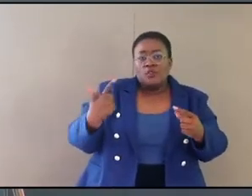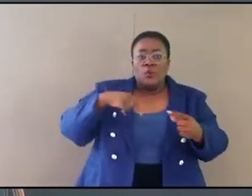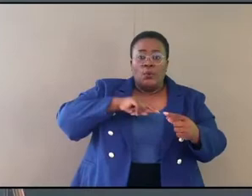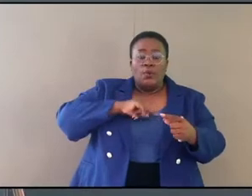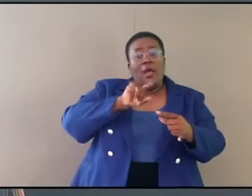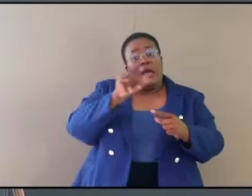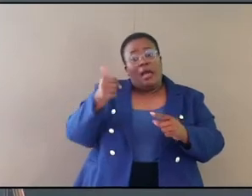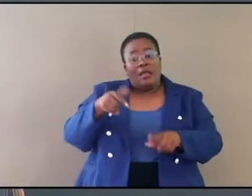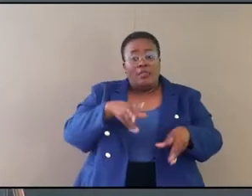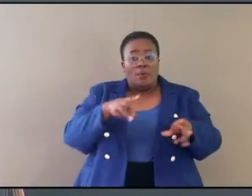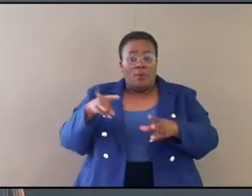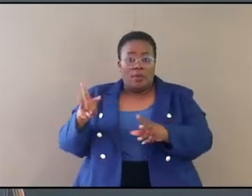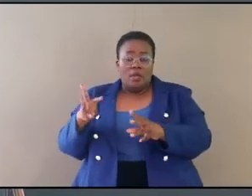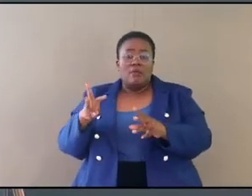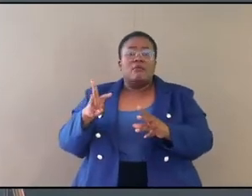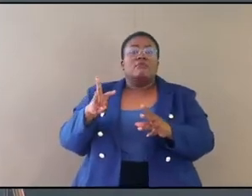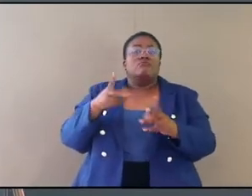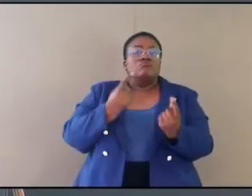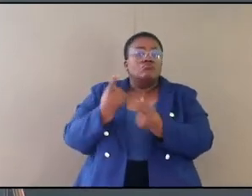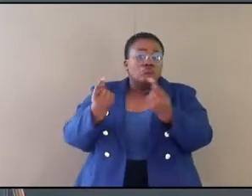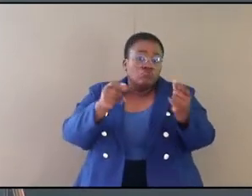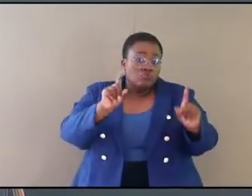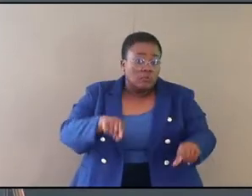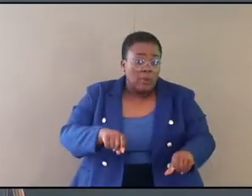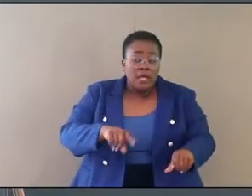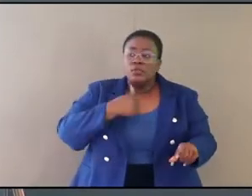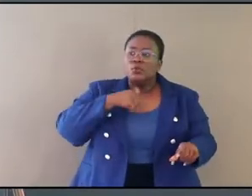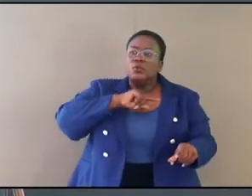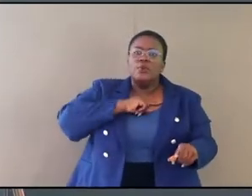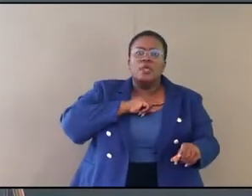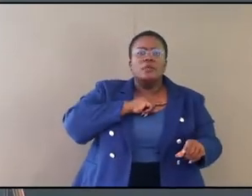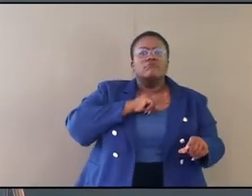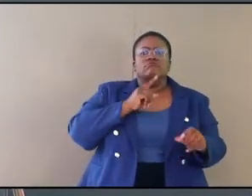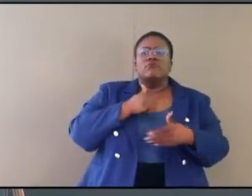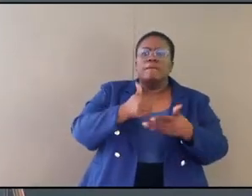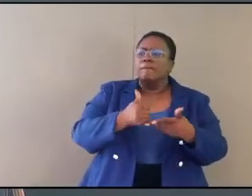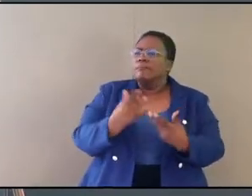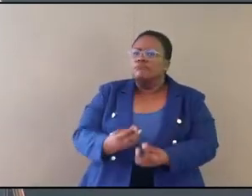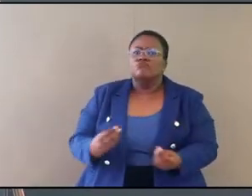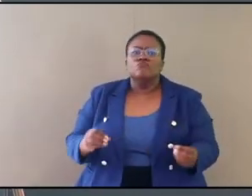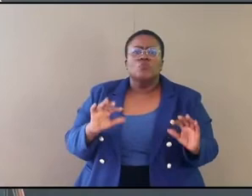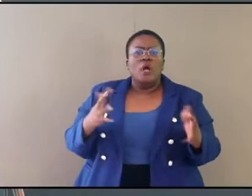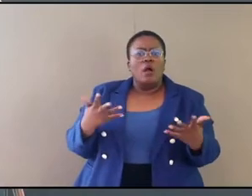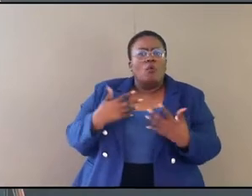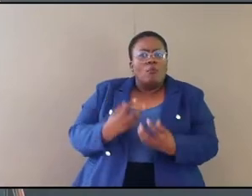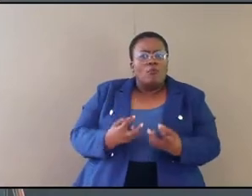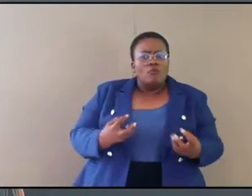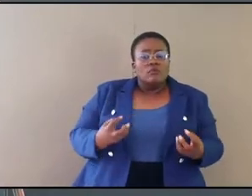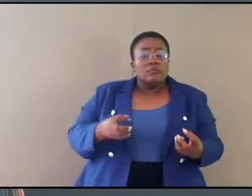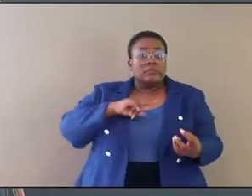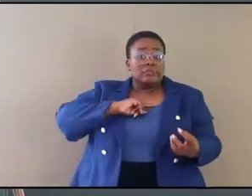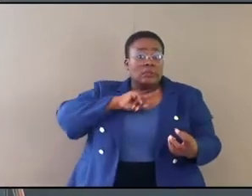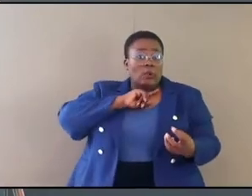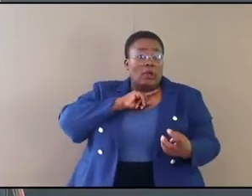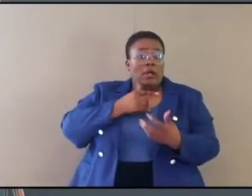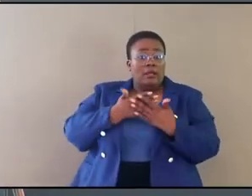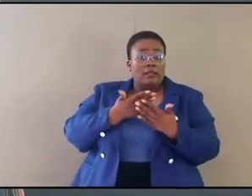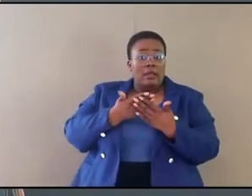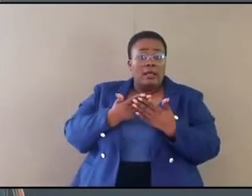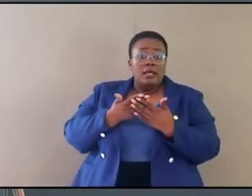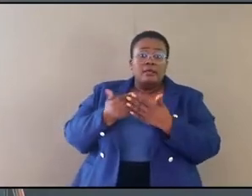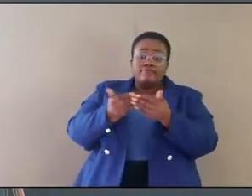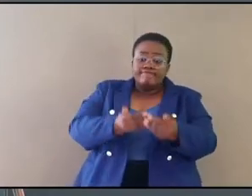other work in addition to looking at the child support grant and to say, how do we lift parents also out of poverty so that they are better able to look after their children?